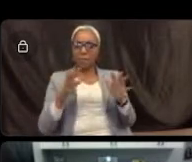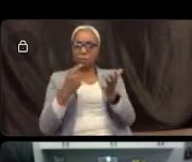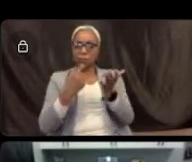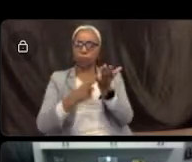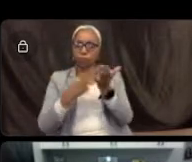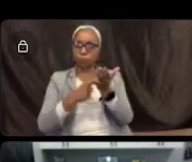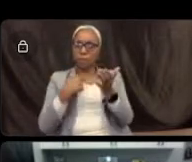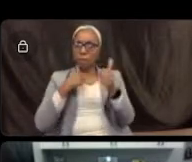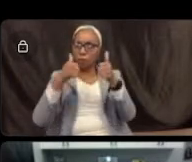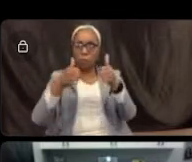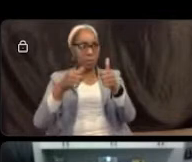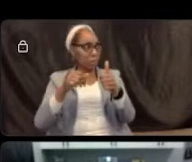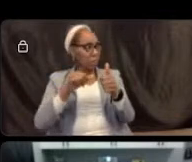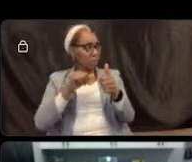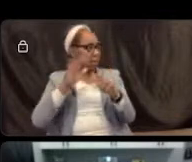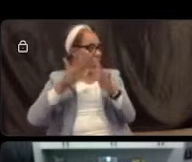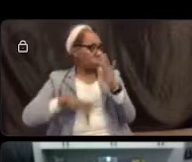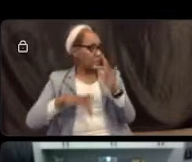Not here?